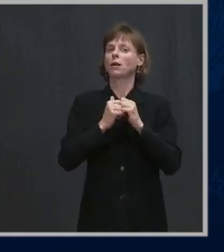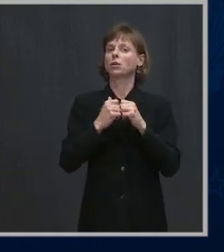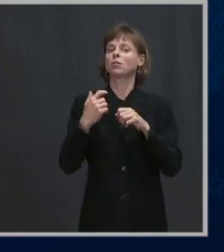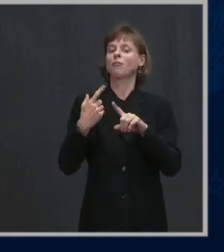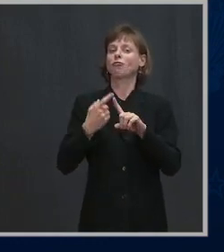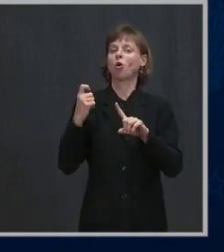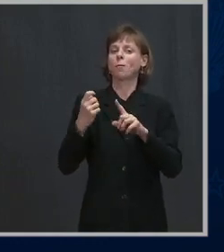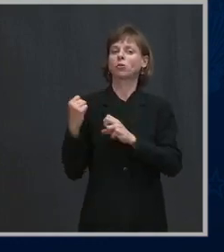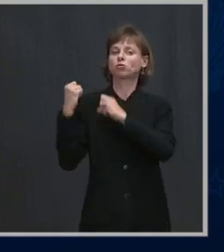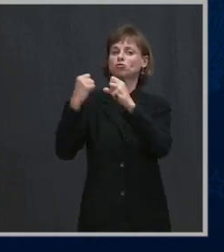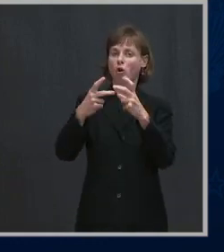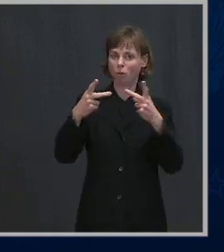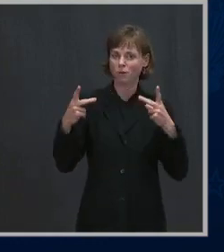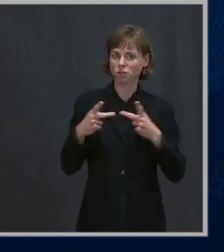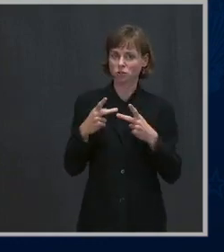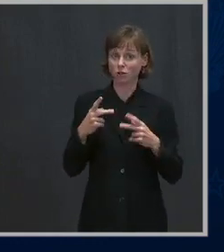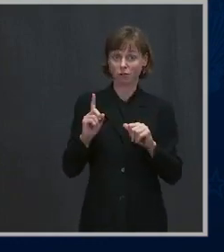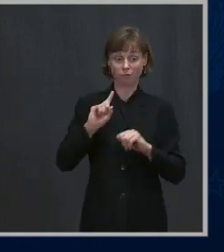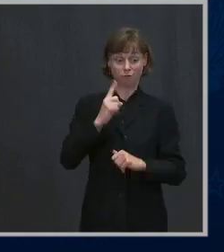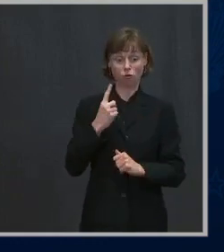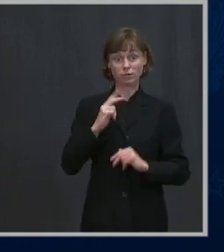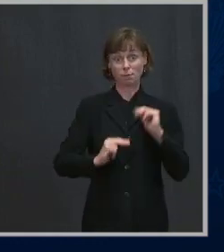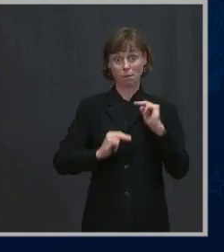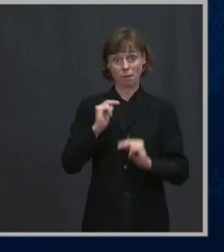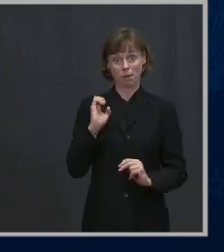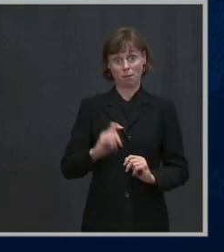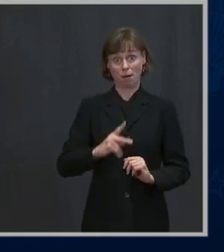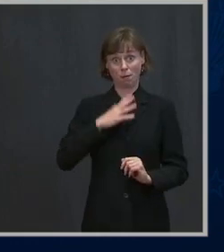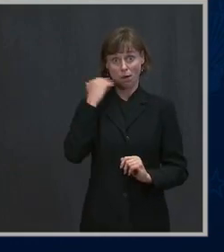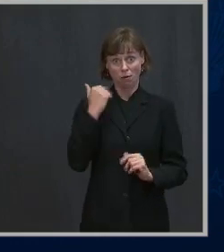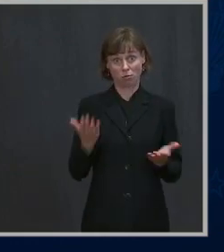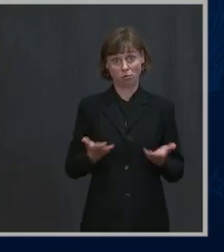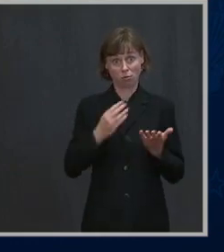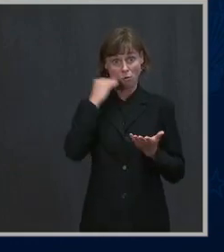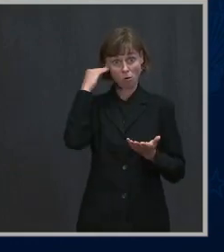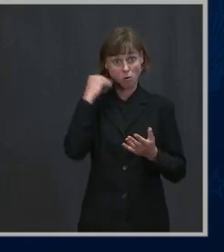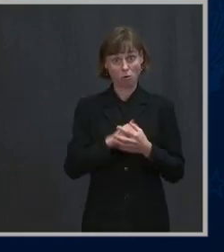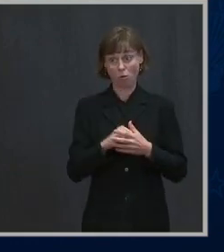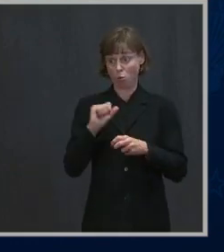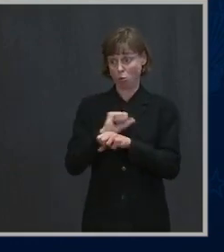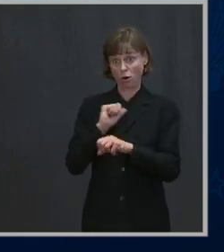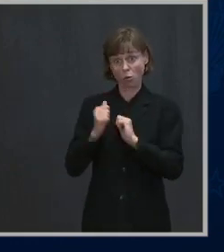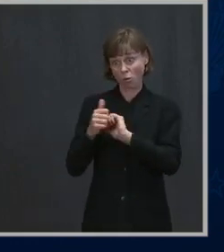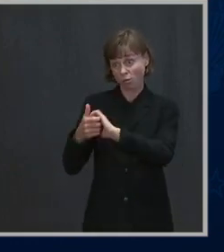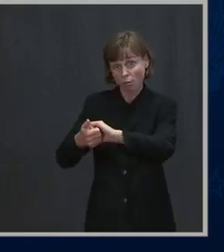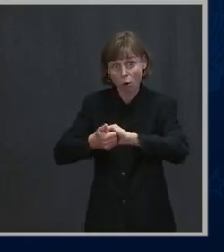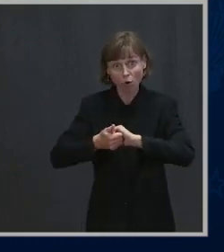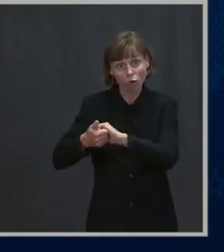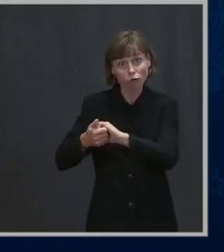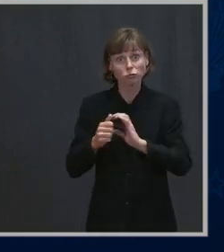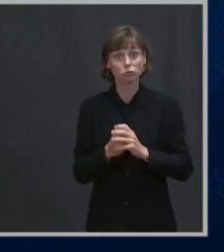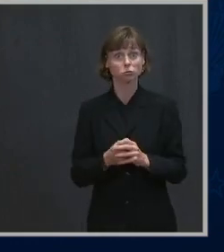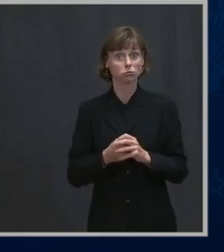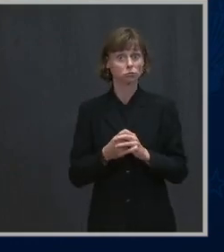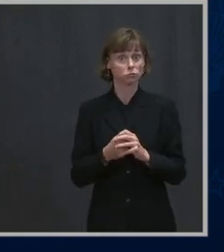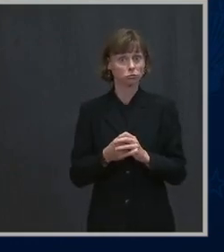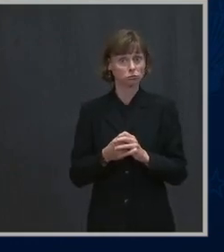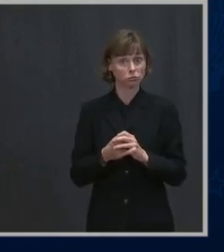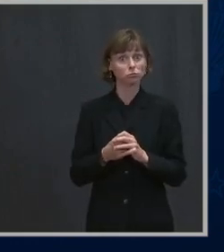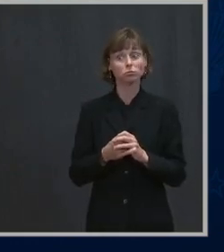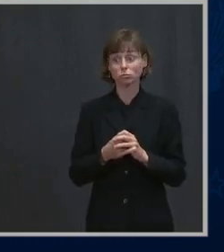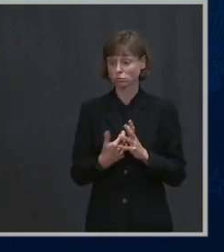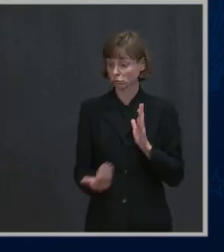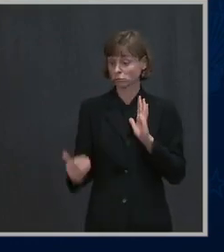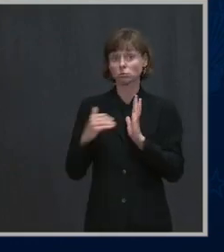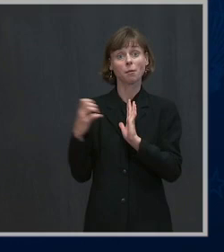by building back better at home working with our allies and partners renewing our renewing our role in